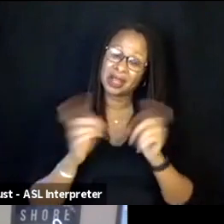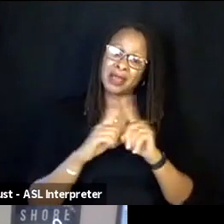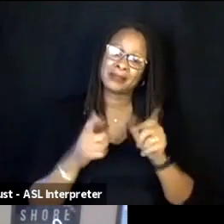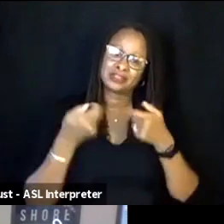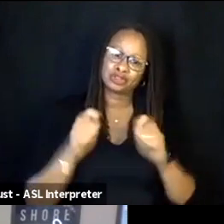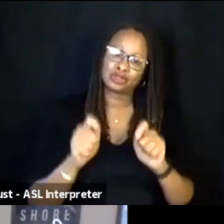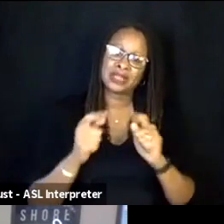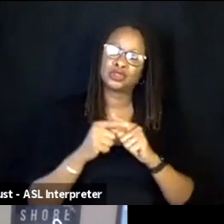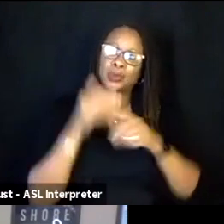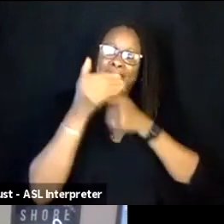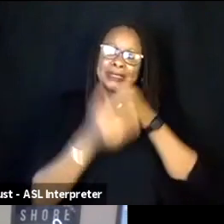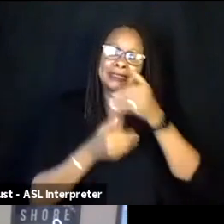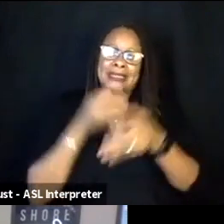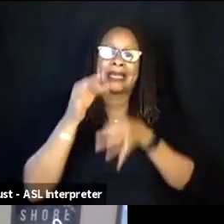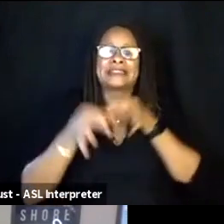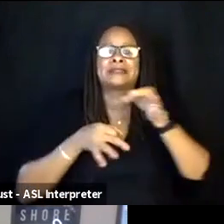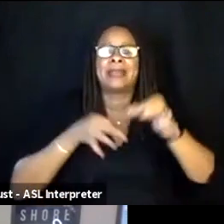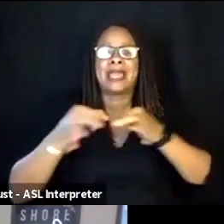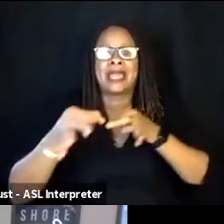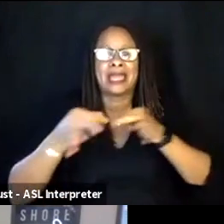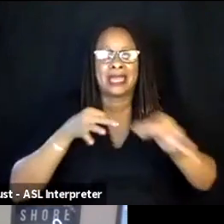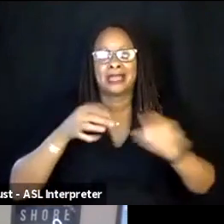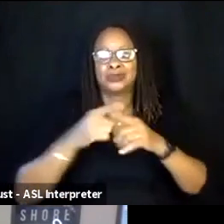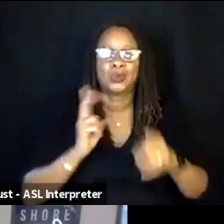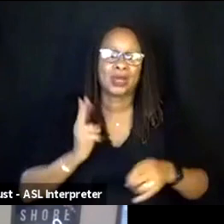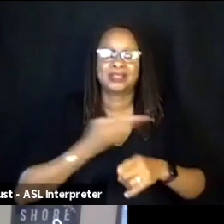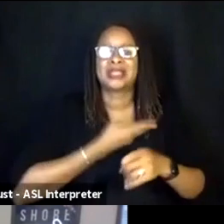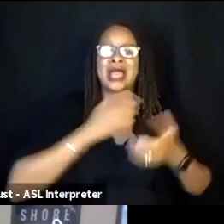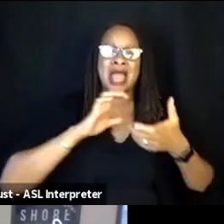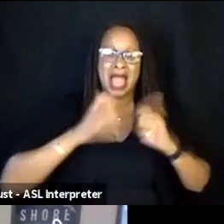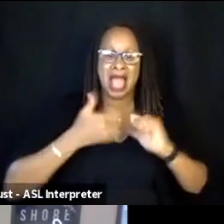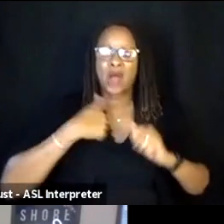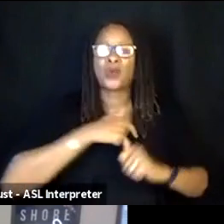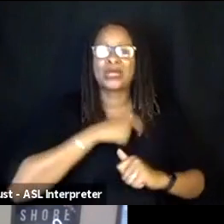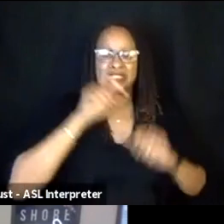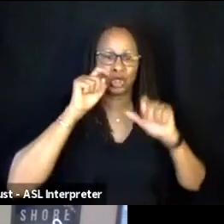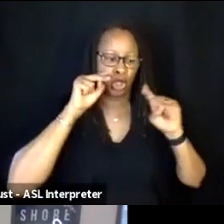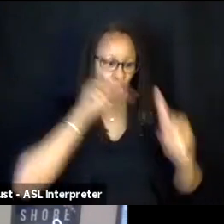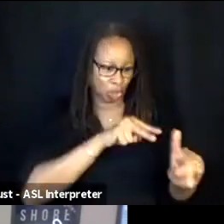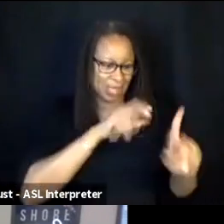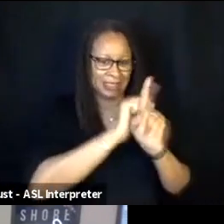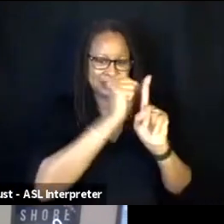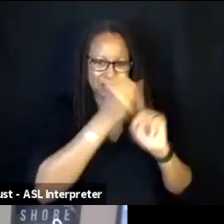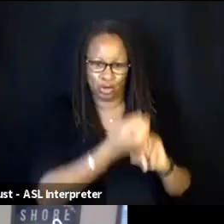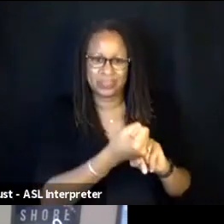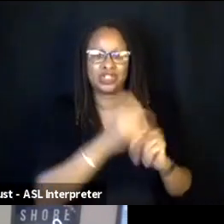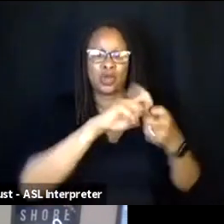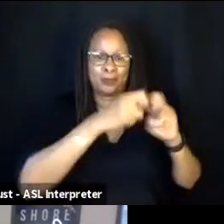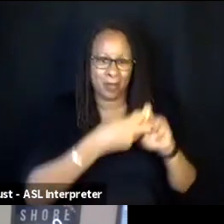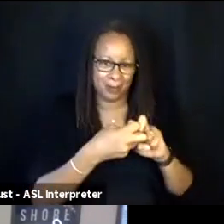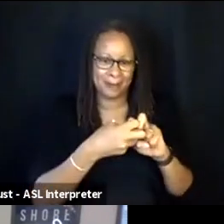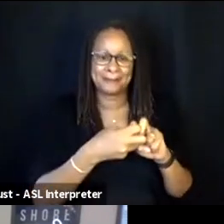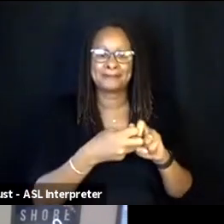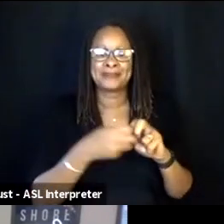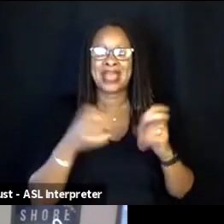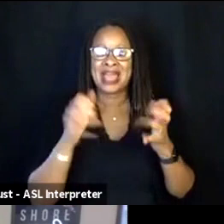to explain to us how we need to be looking at the problem.